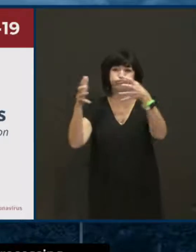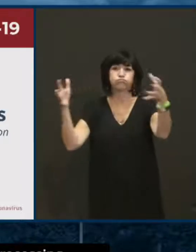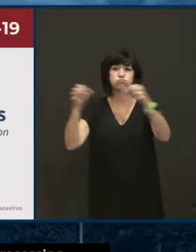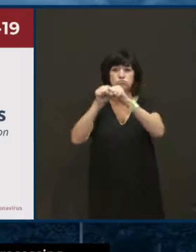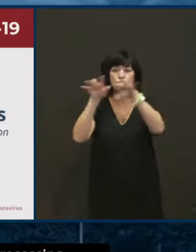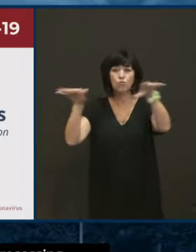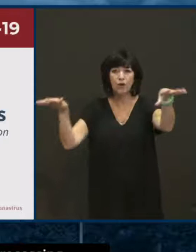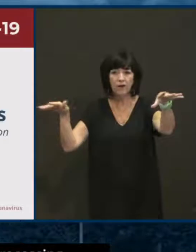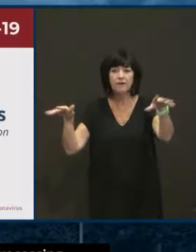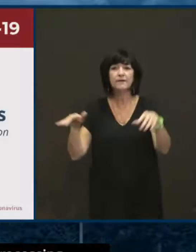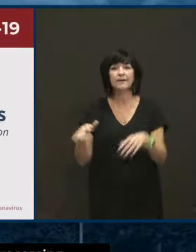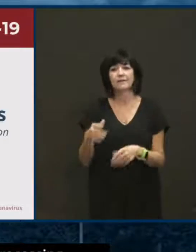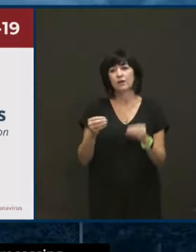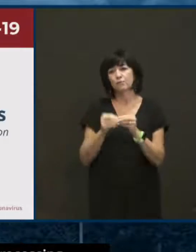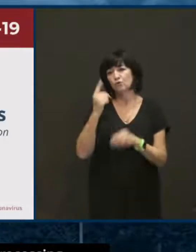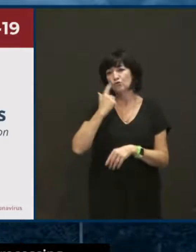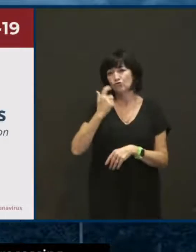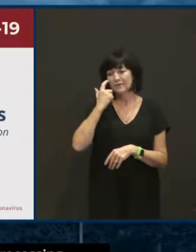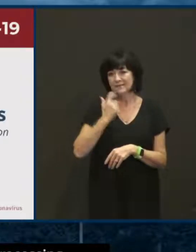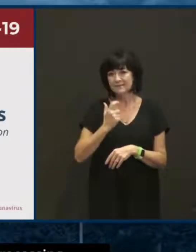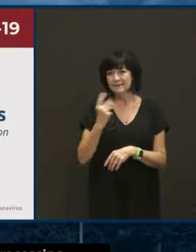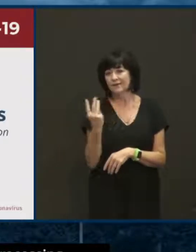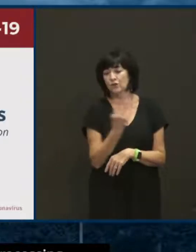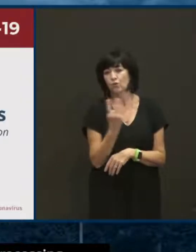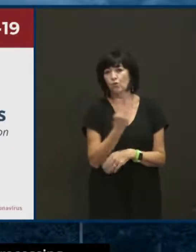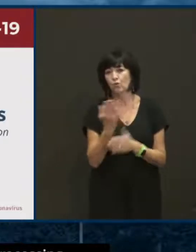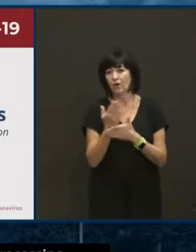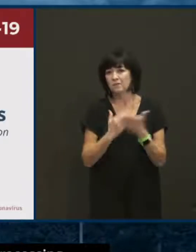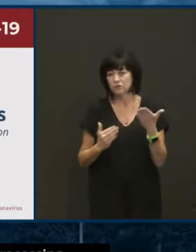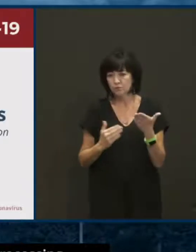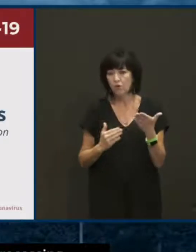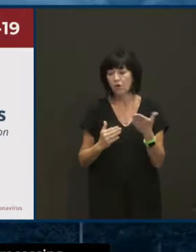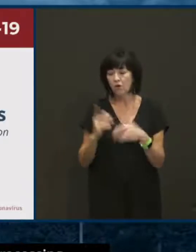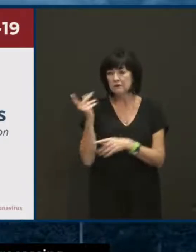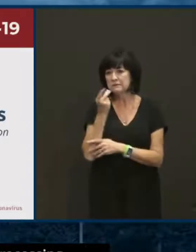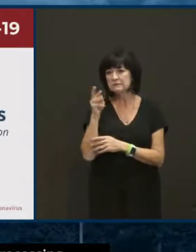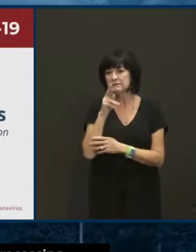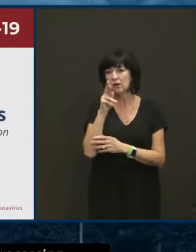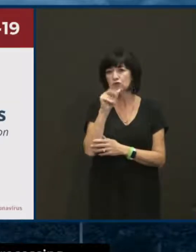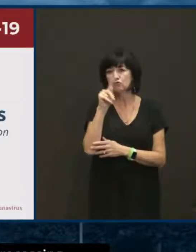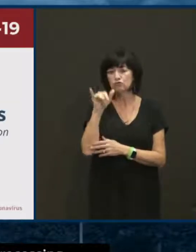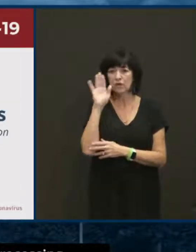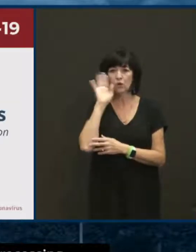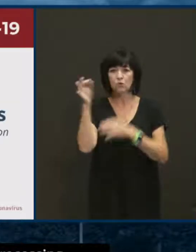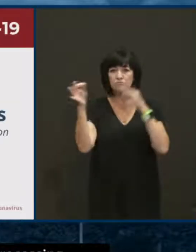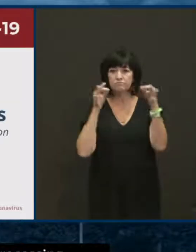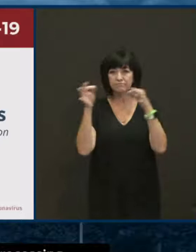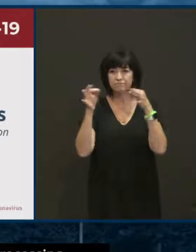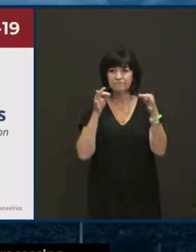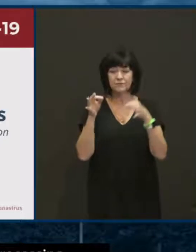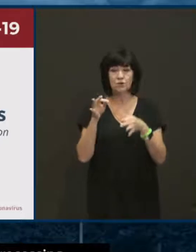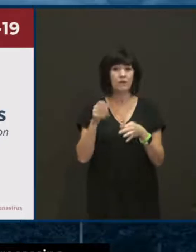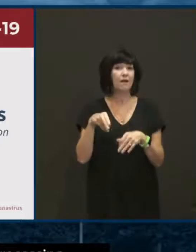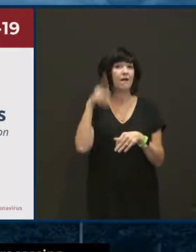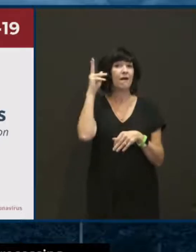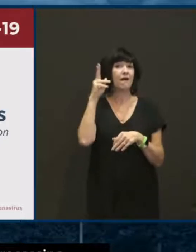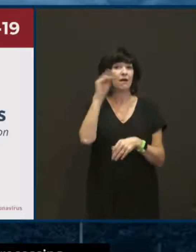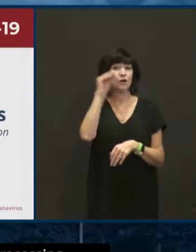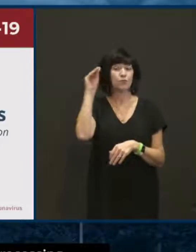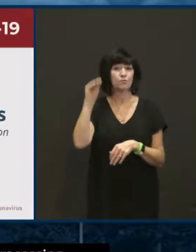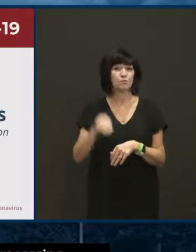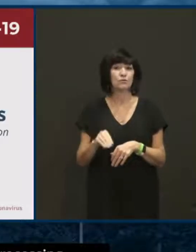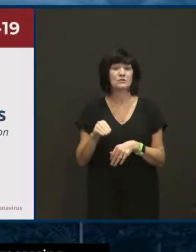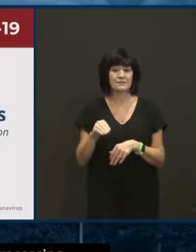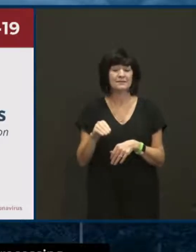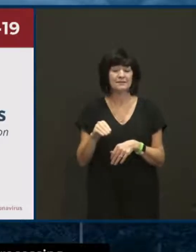some increases more recently on the western side that Dr. Rattay will talk about. So the highest rate of positive